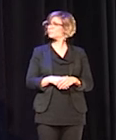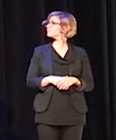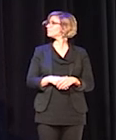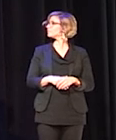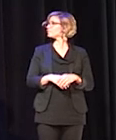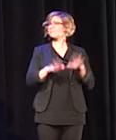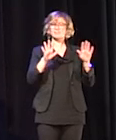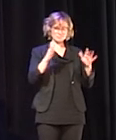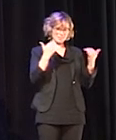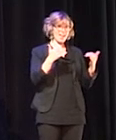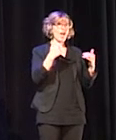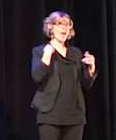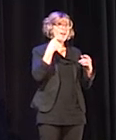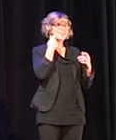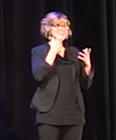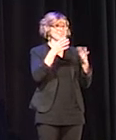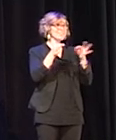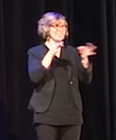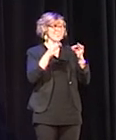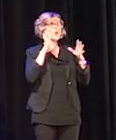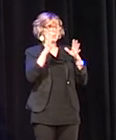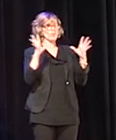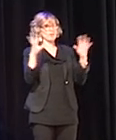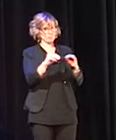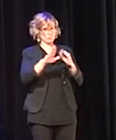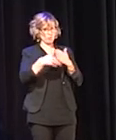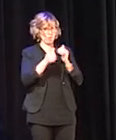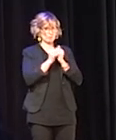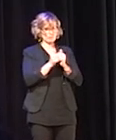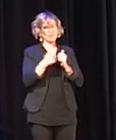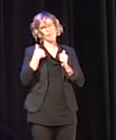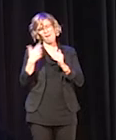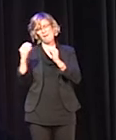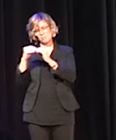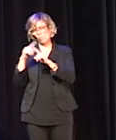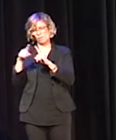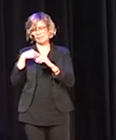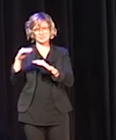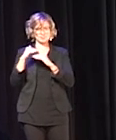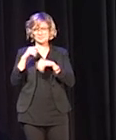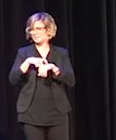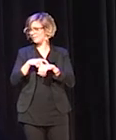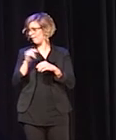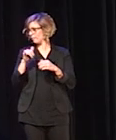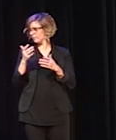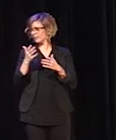So I'm going to put this all together. There's more, but I mean, we only have like 5 minutes. So